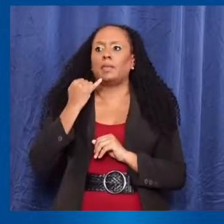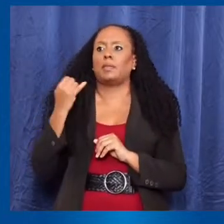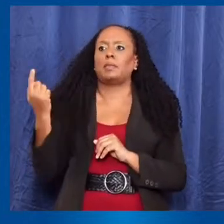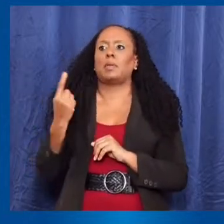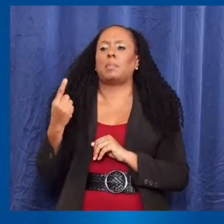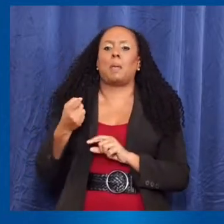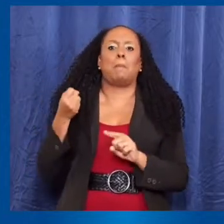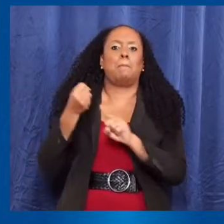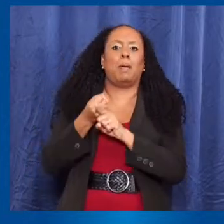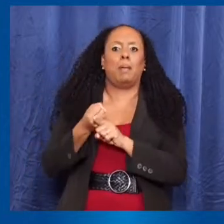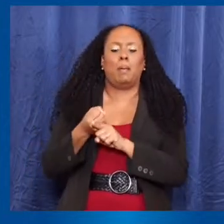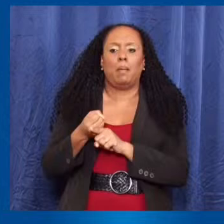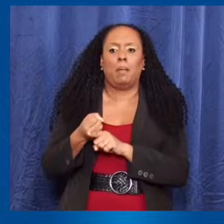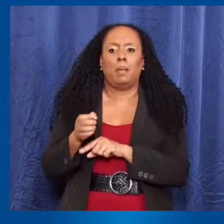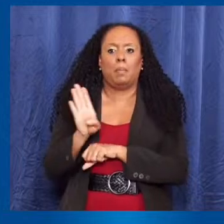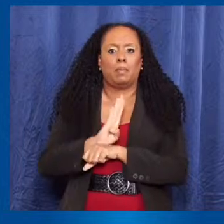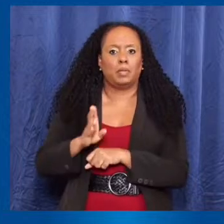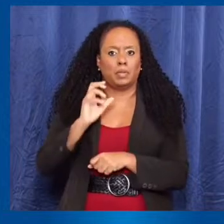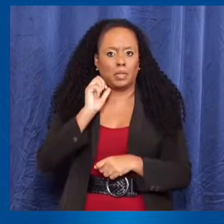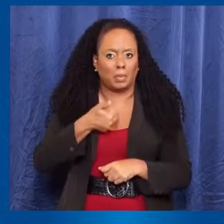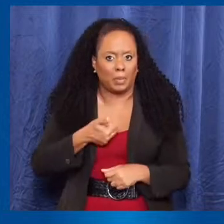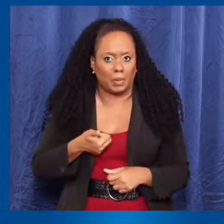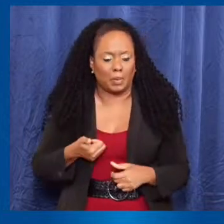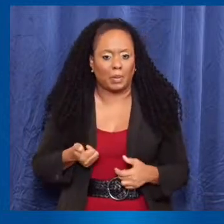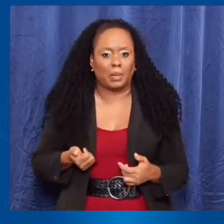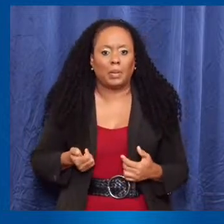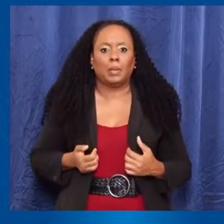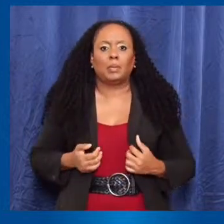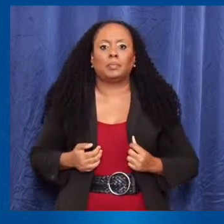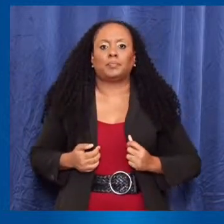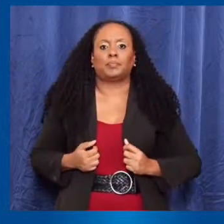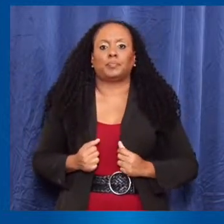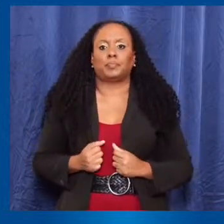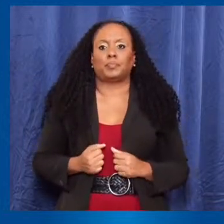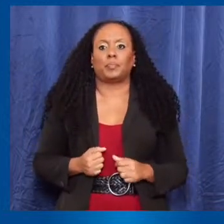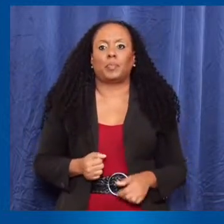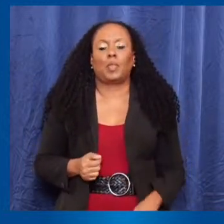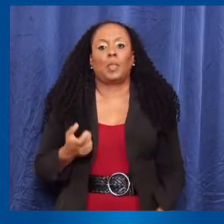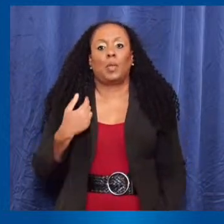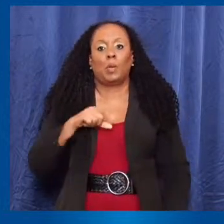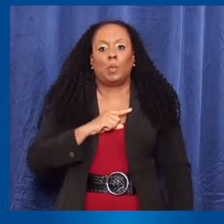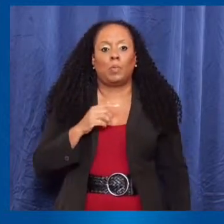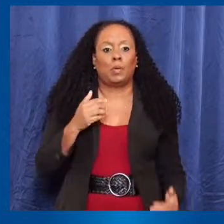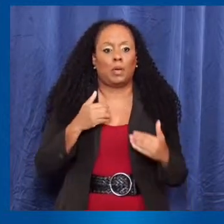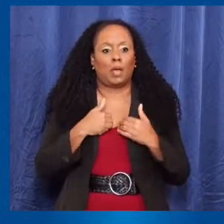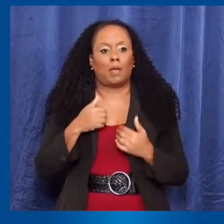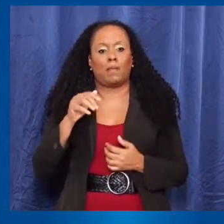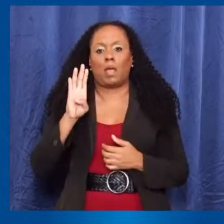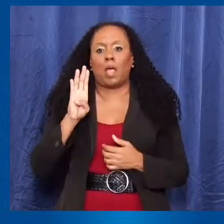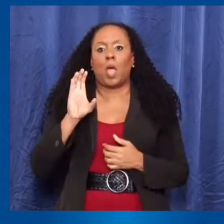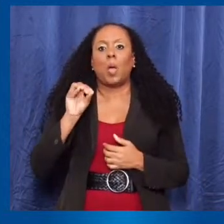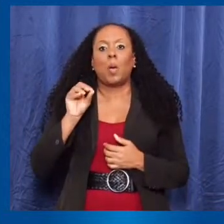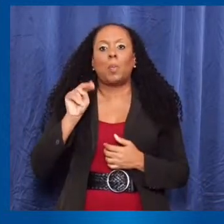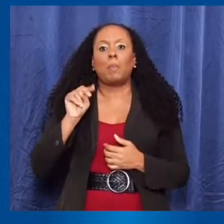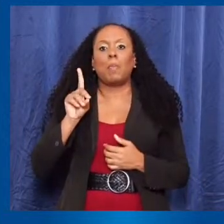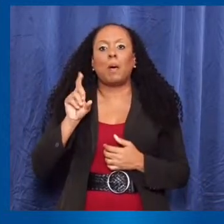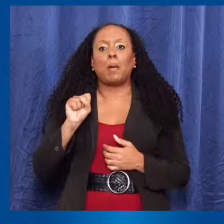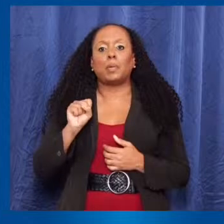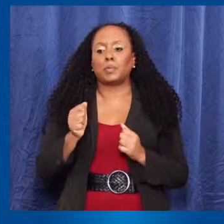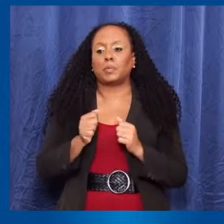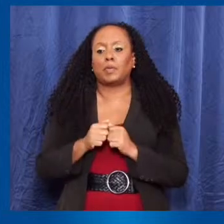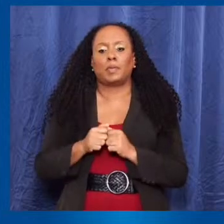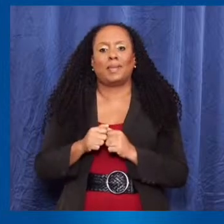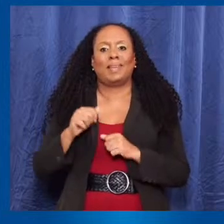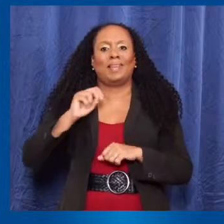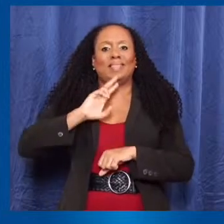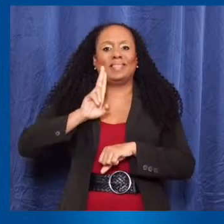largest issuer of bonds with a natural disaster clause globally. And it means that immediately